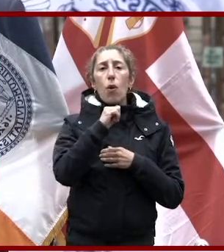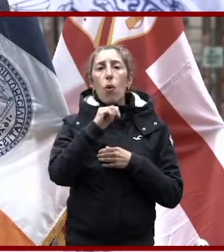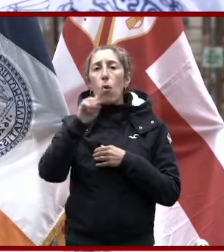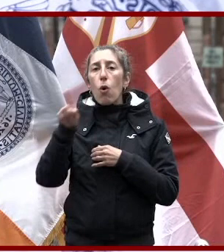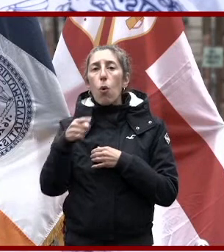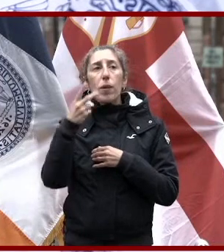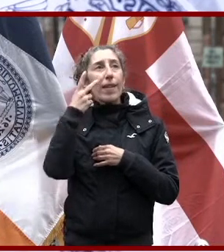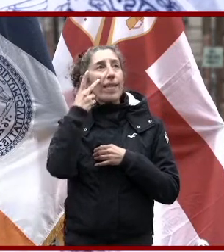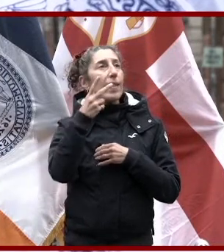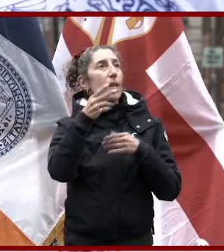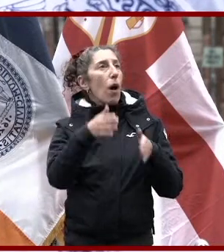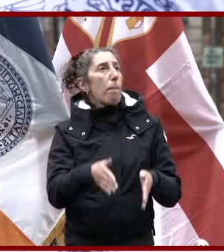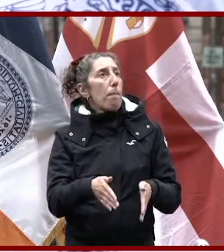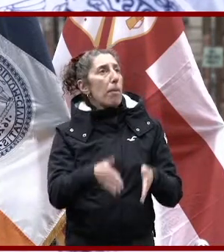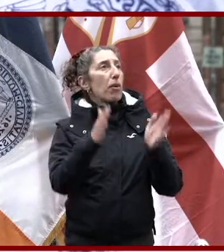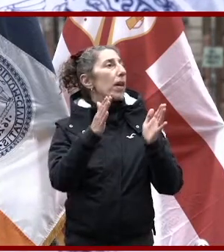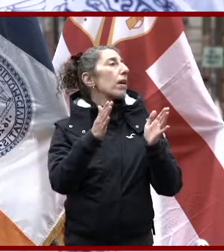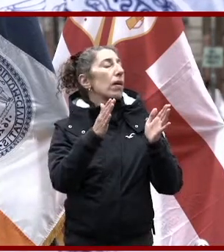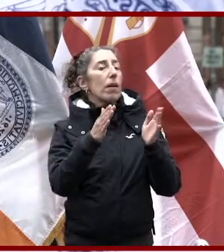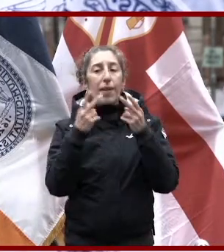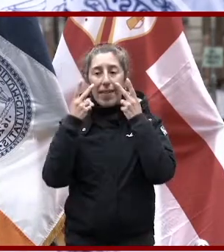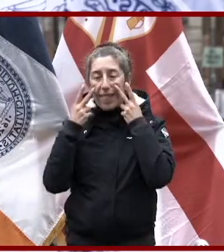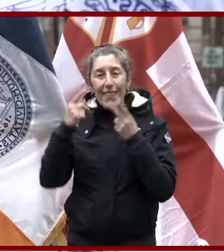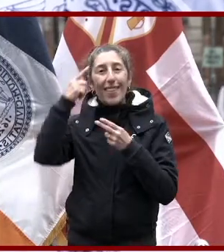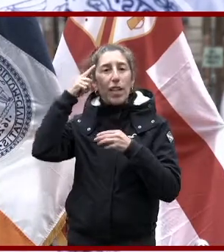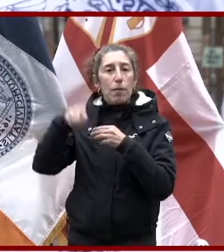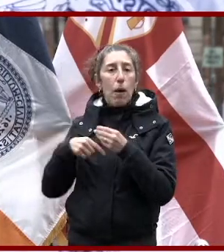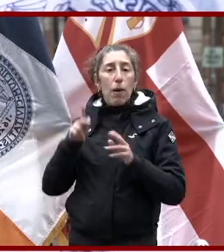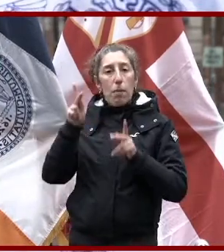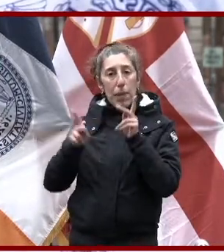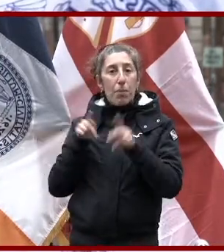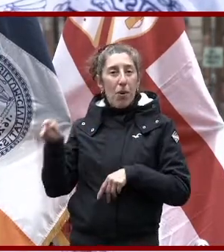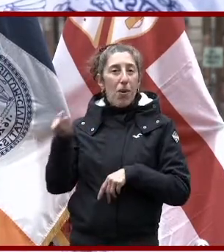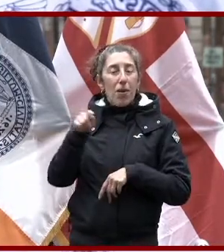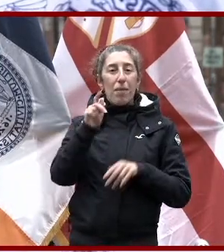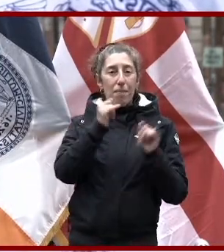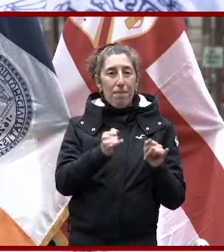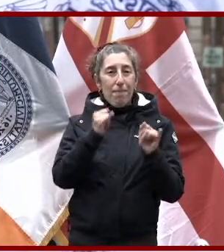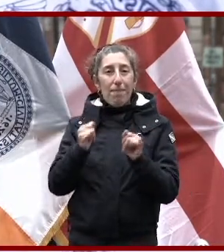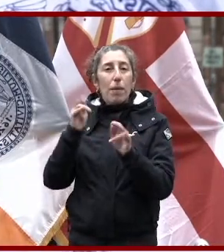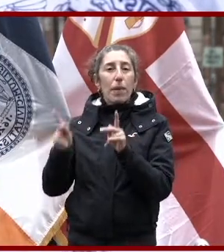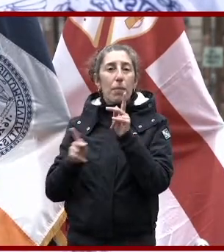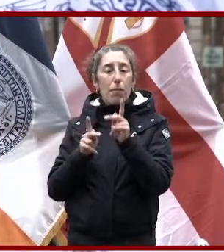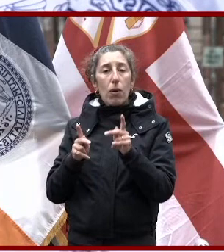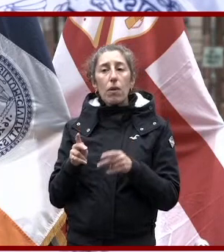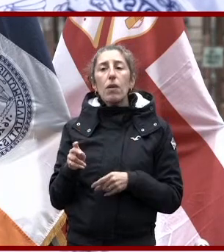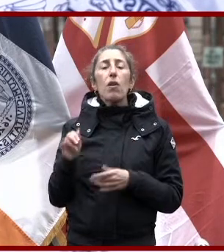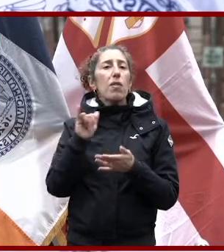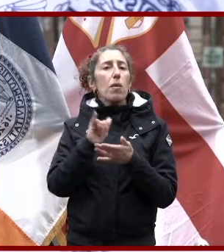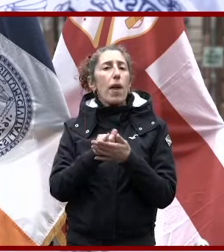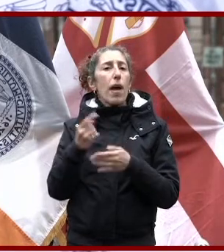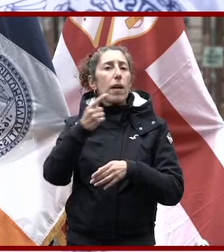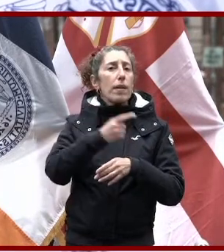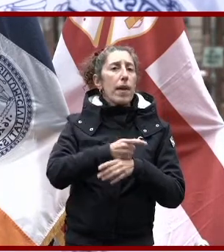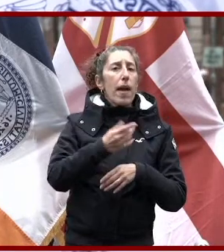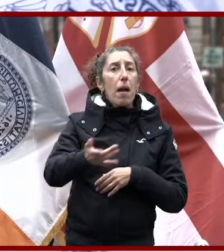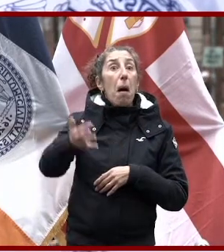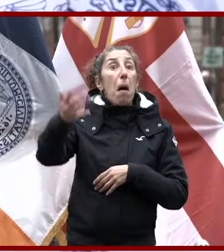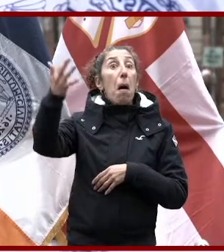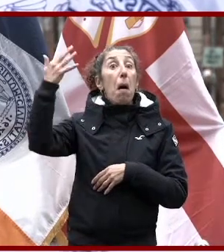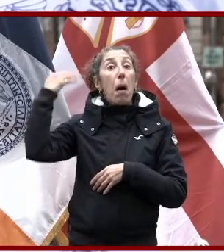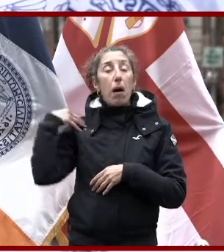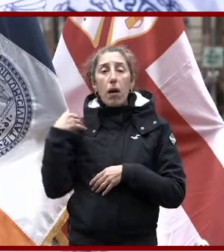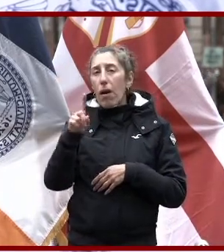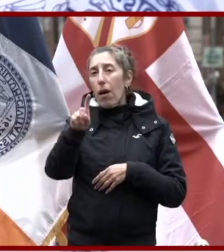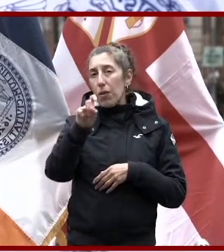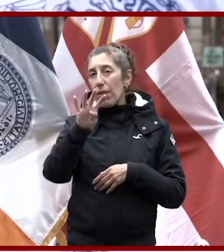On that fateful day, 146 lives woke up and went to work not knowing what would happen to